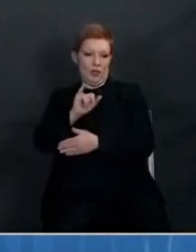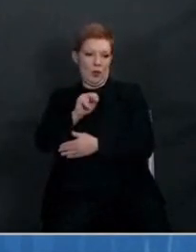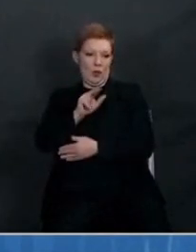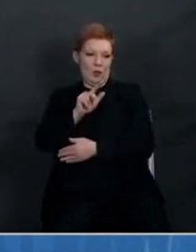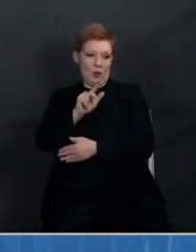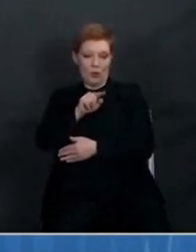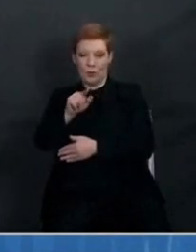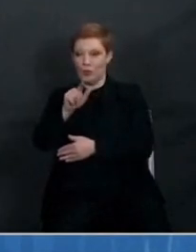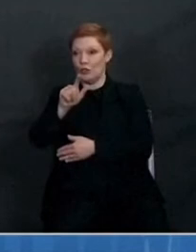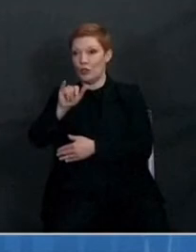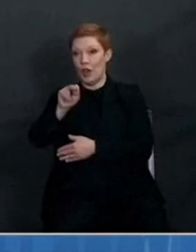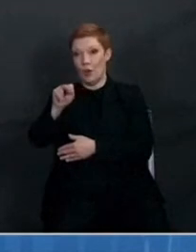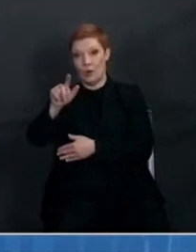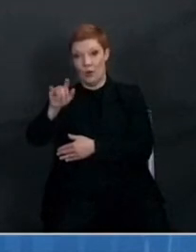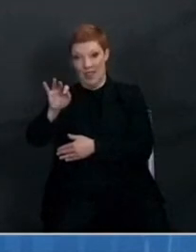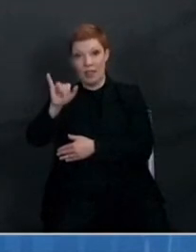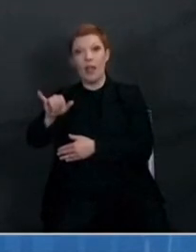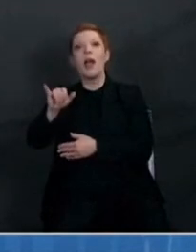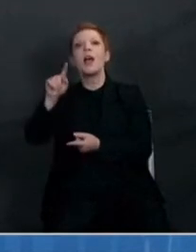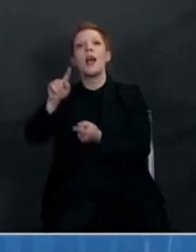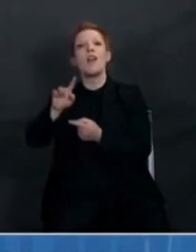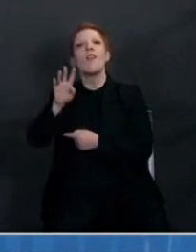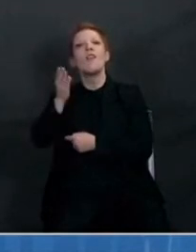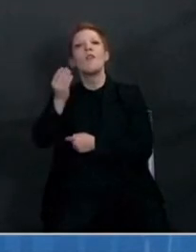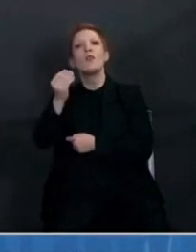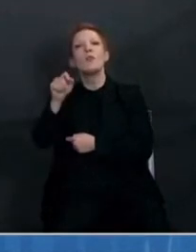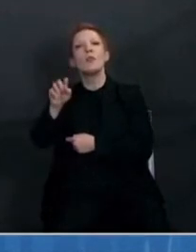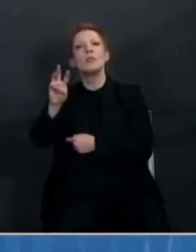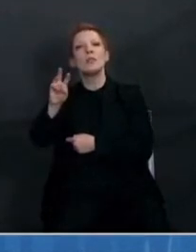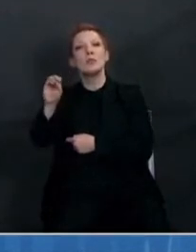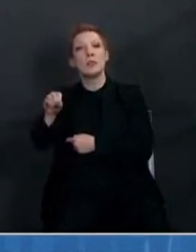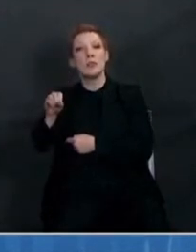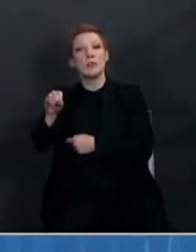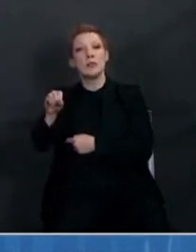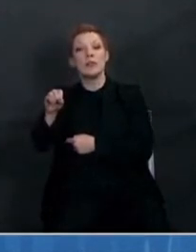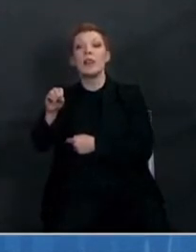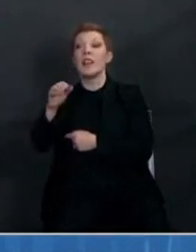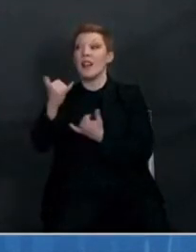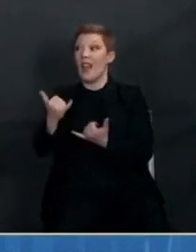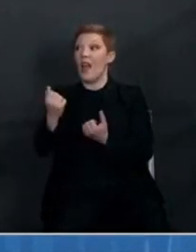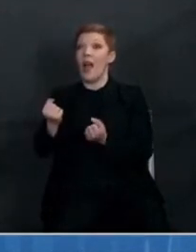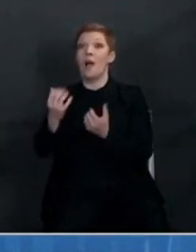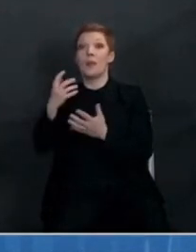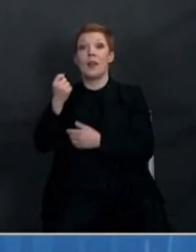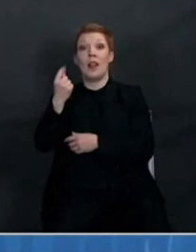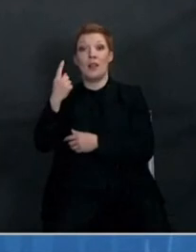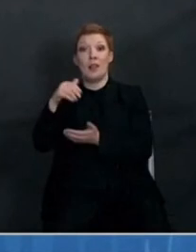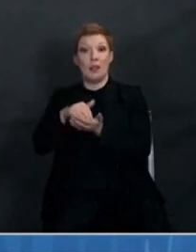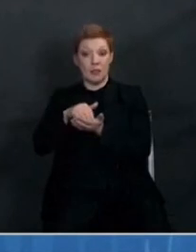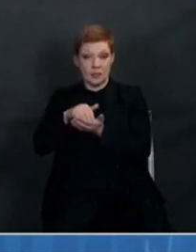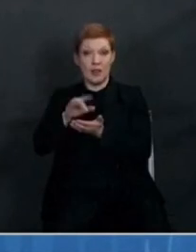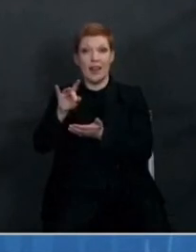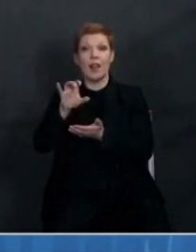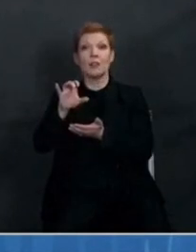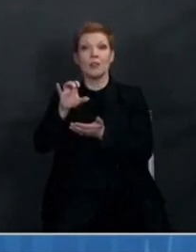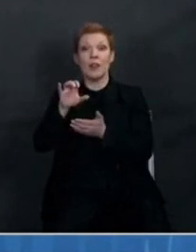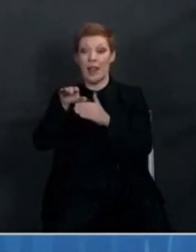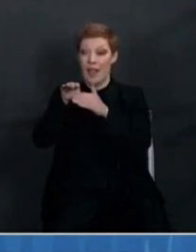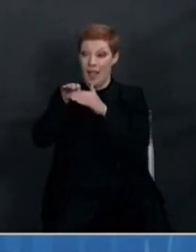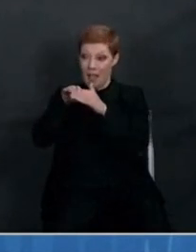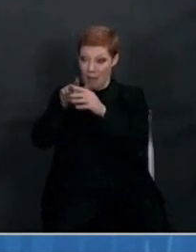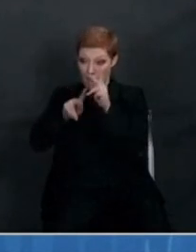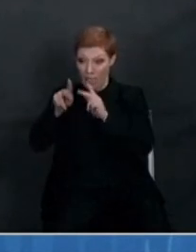29th also decreased by 14.6% to 11,800 admissions per day. However,